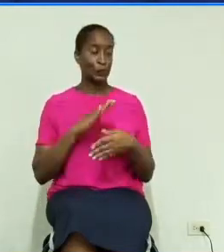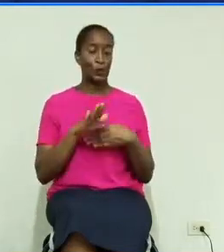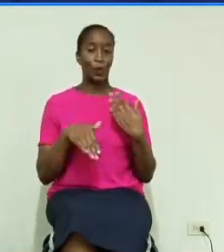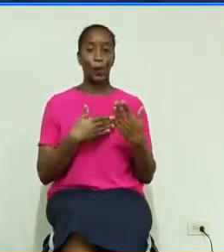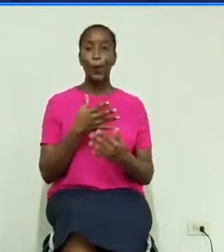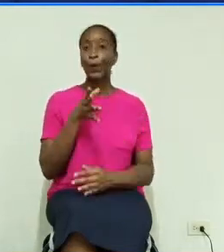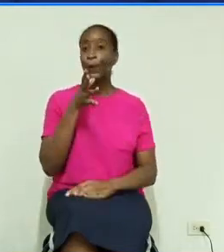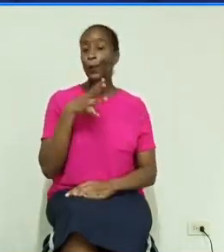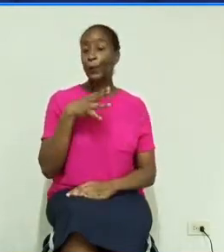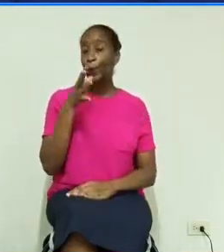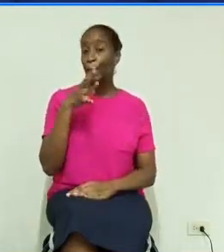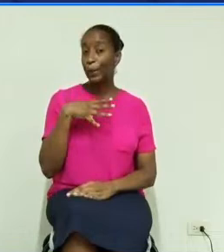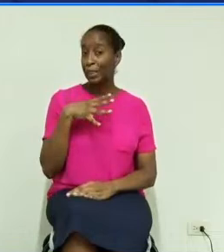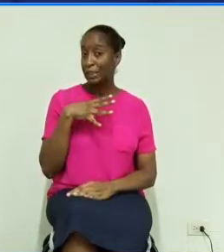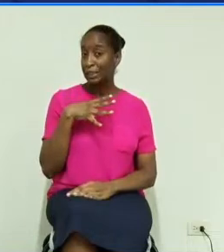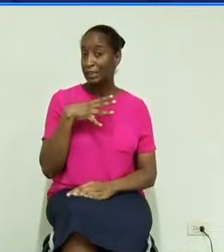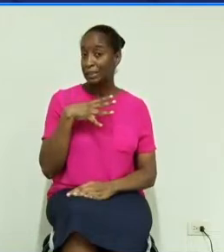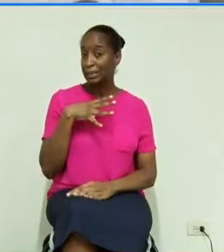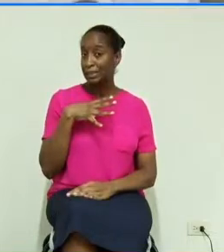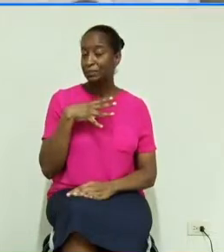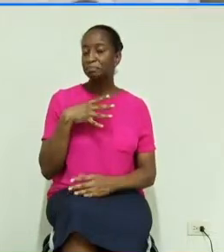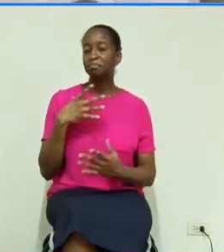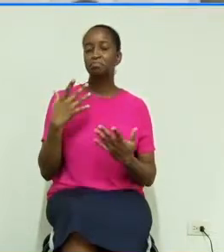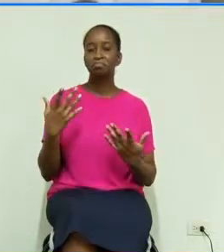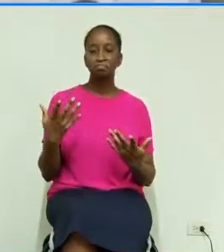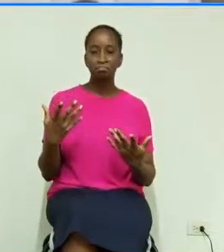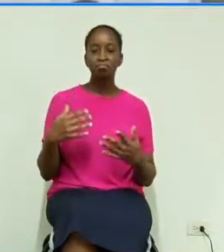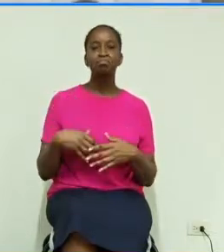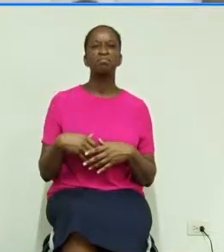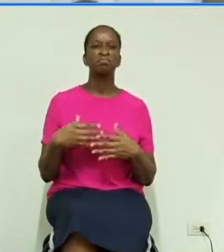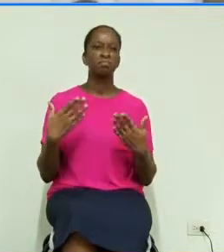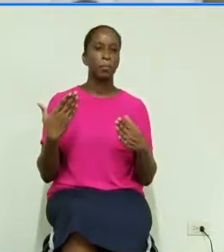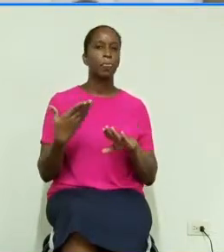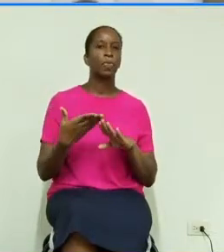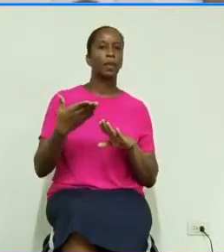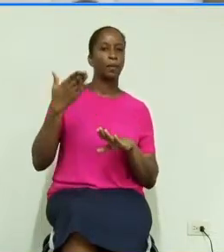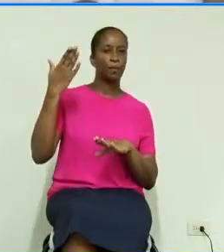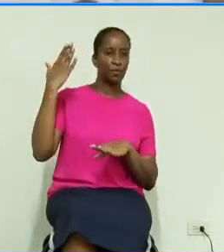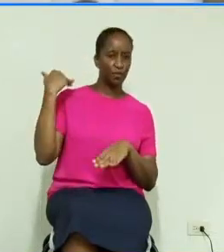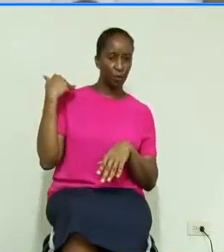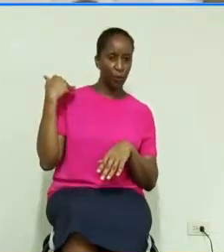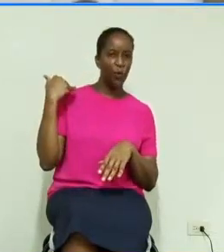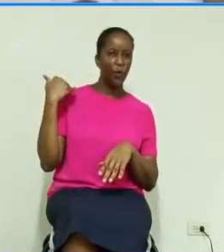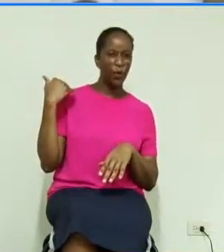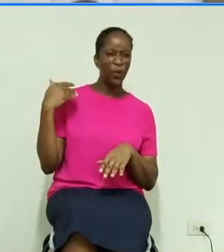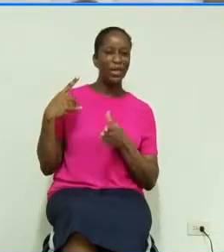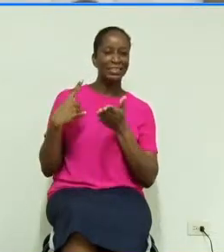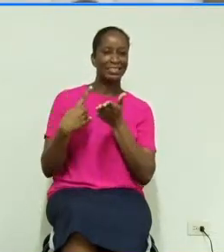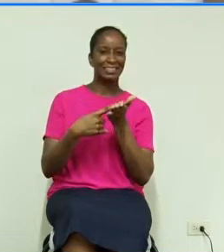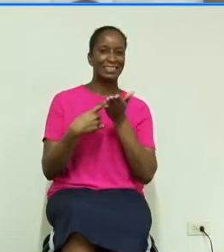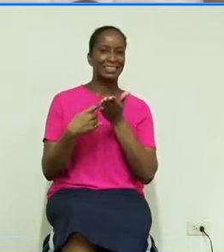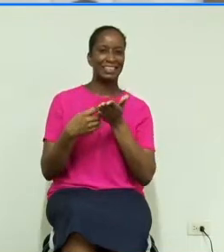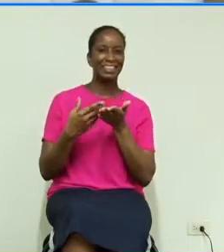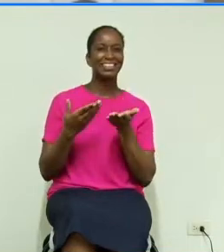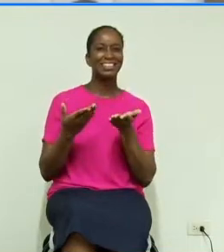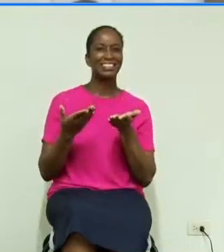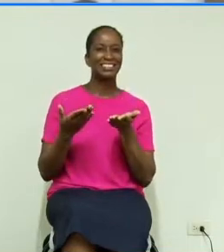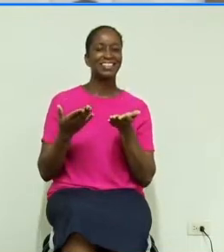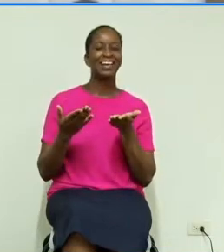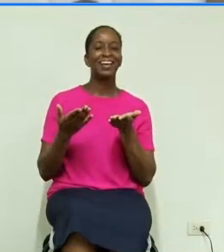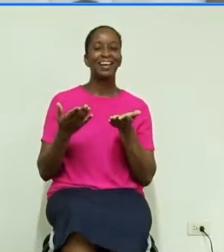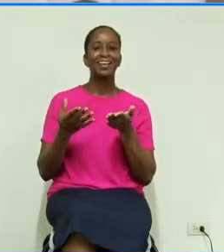had maybe several male casts and you've taken the extreme route, and now you have a female cast. So I